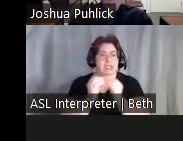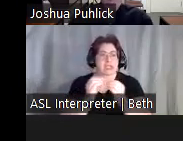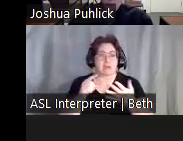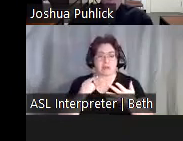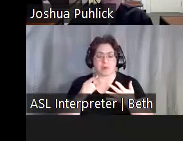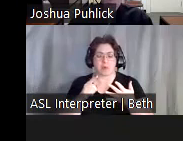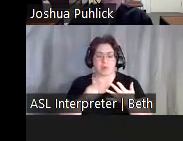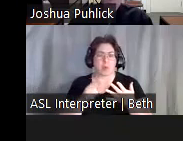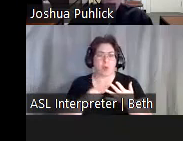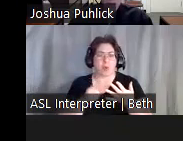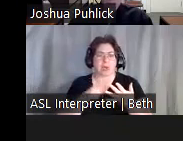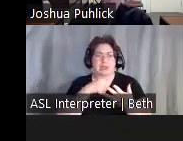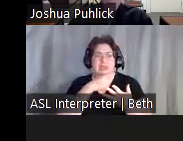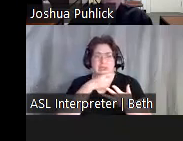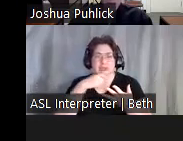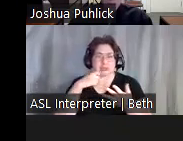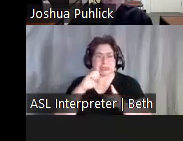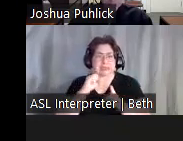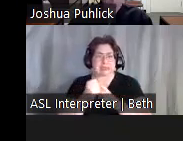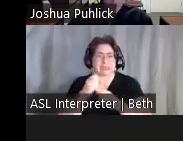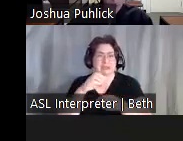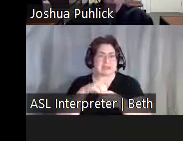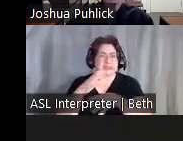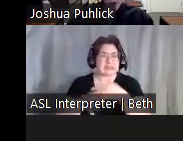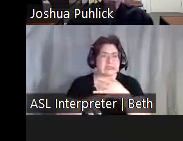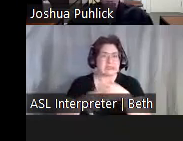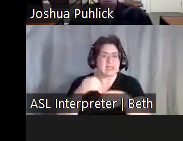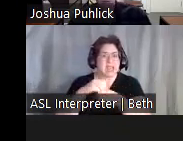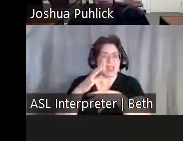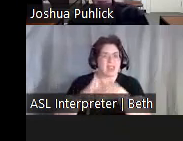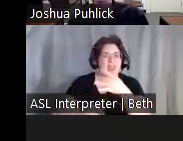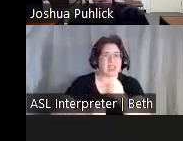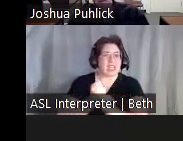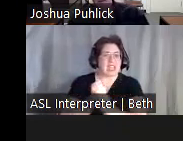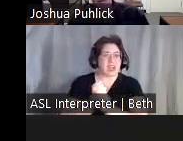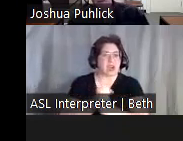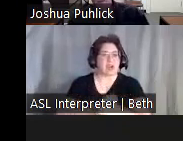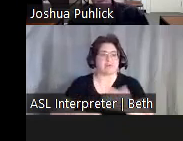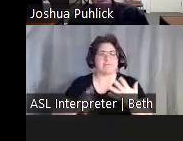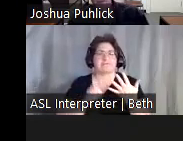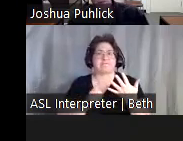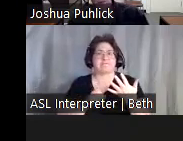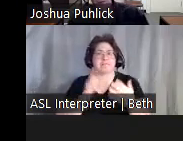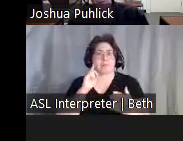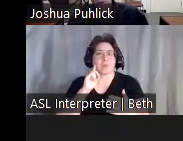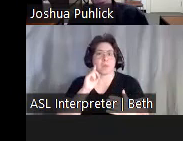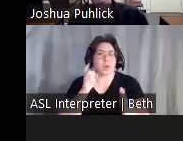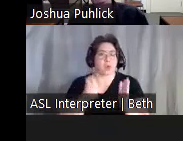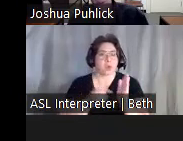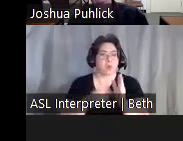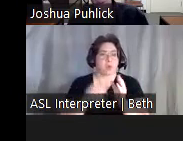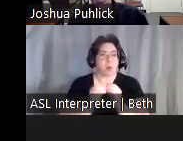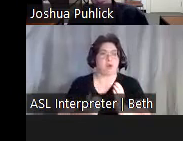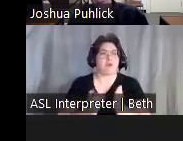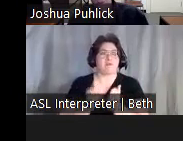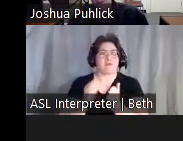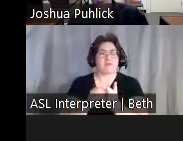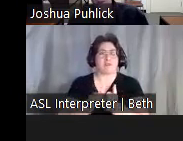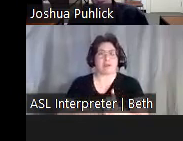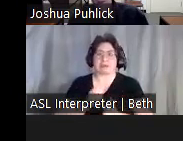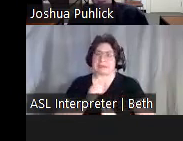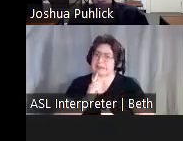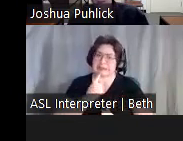drought conditions with any given year. And we also recognize that we're seeing more frequent and intense